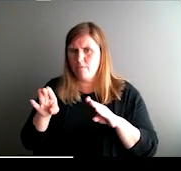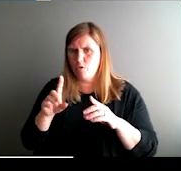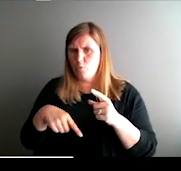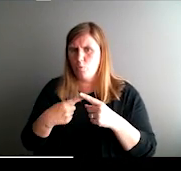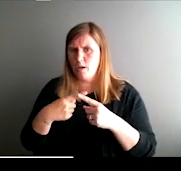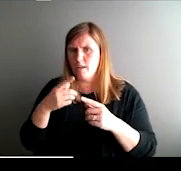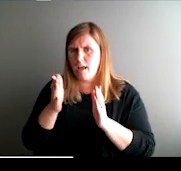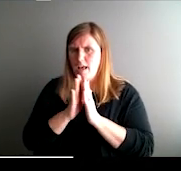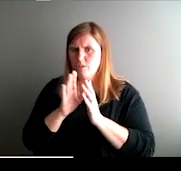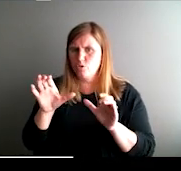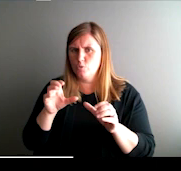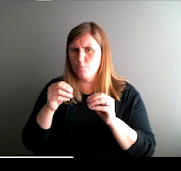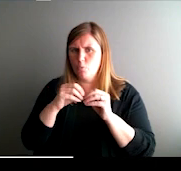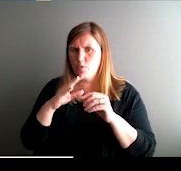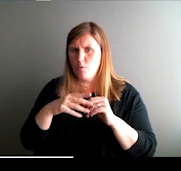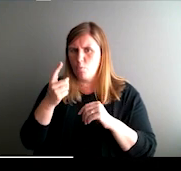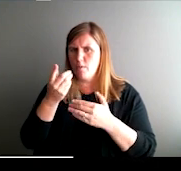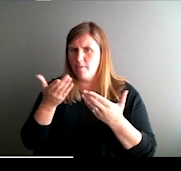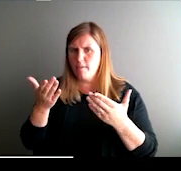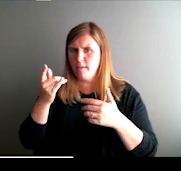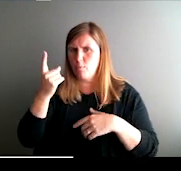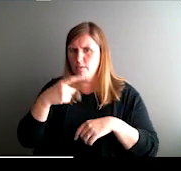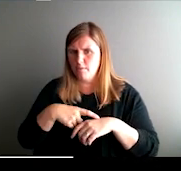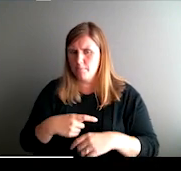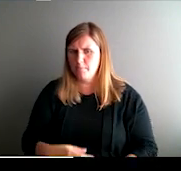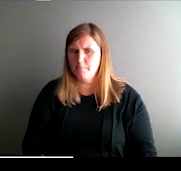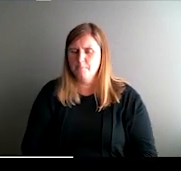asked to do more than one thing at a time.